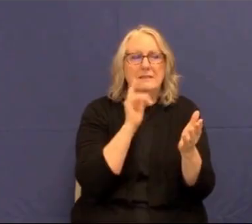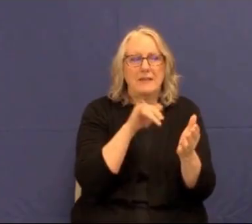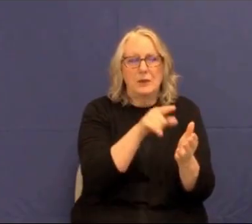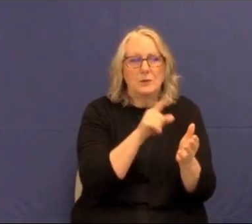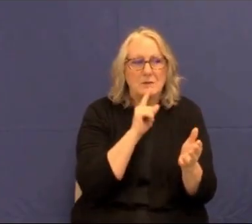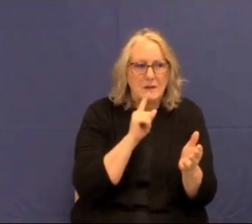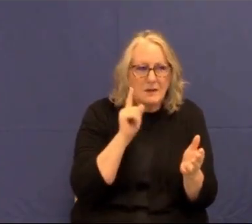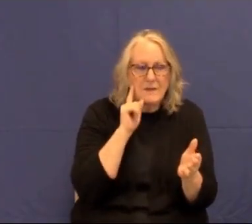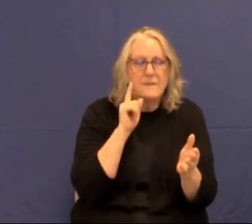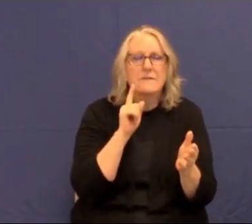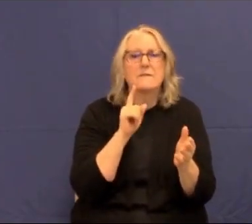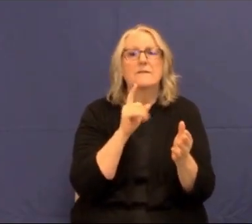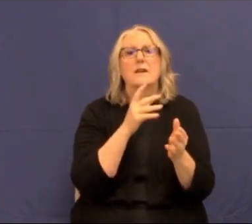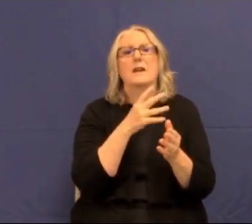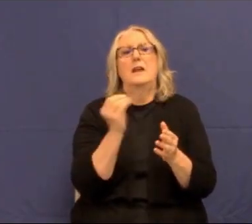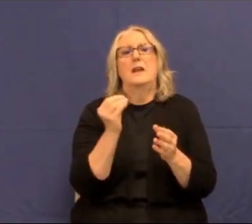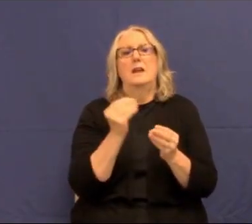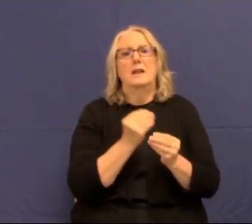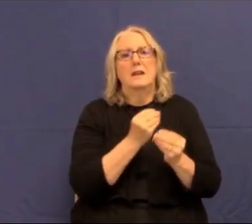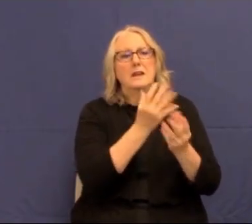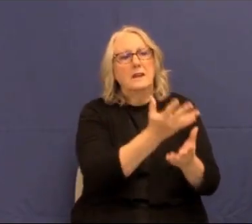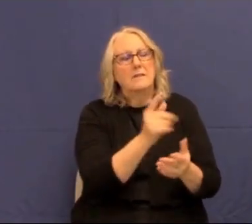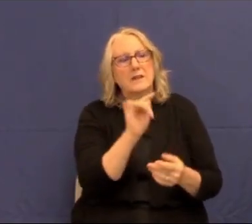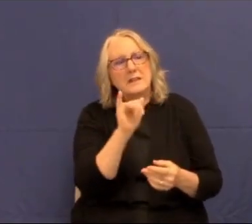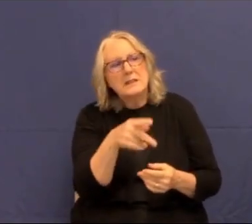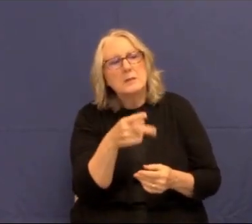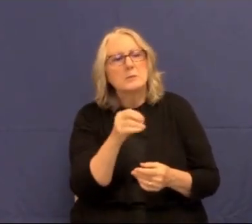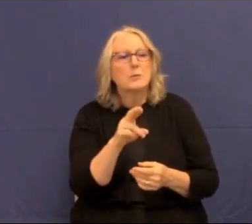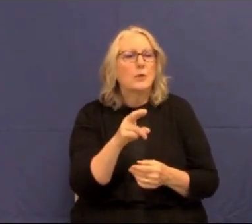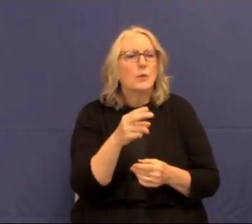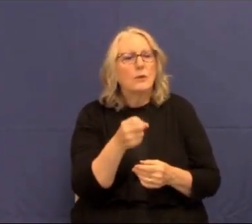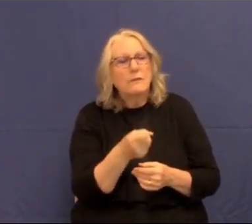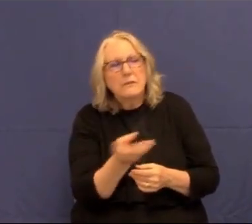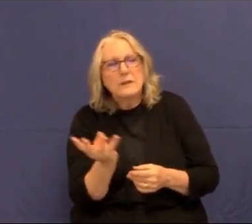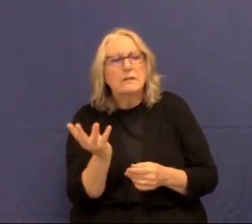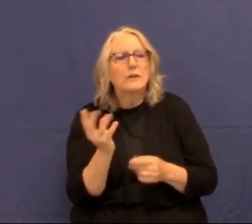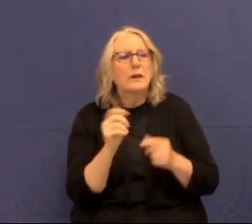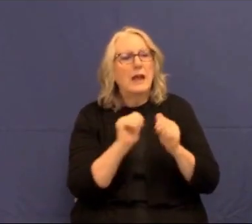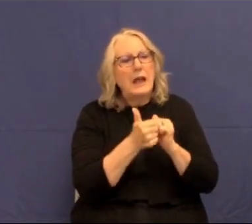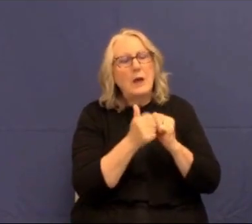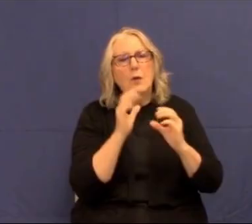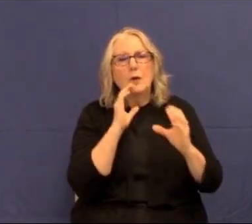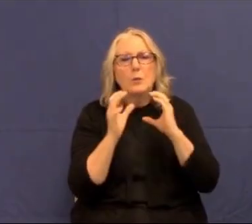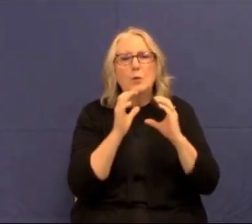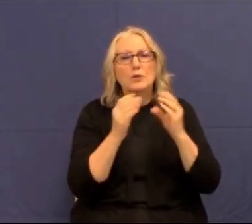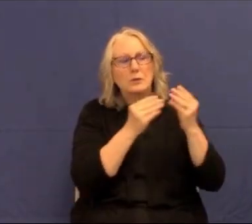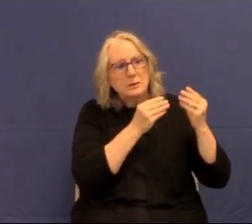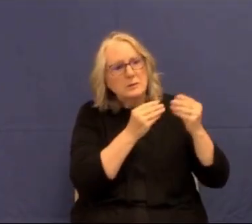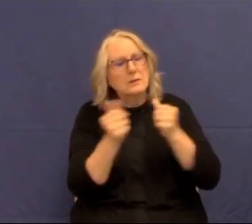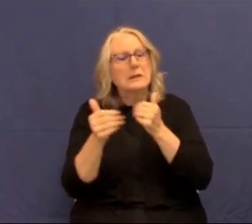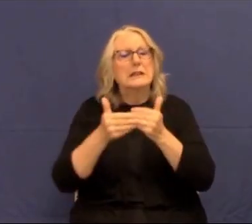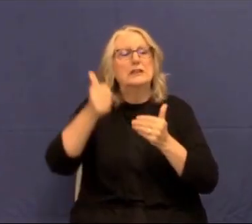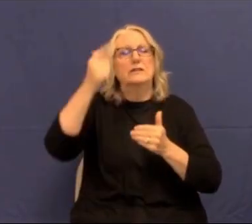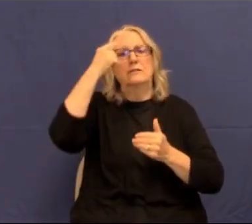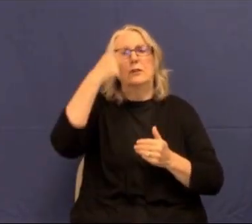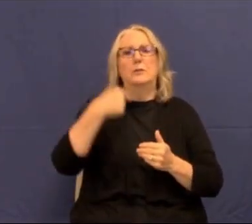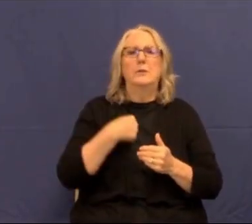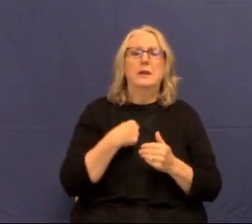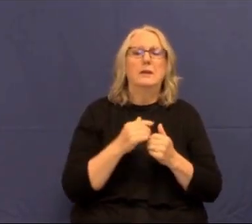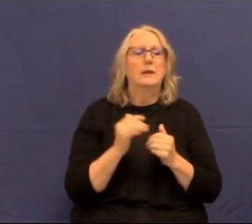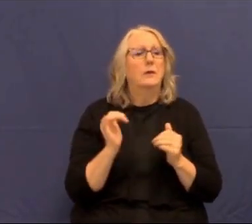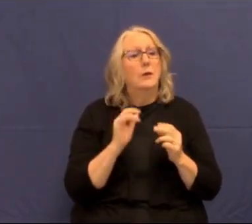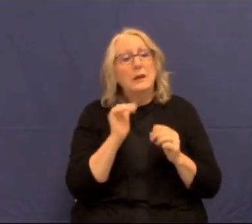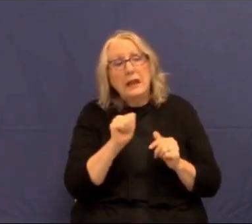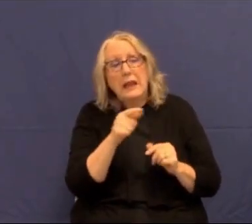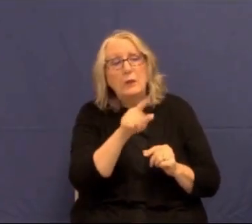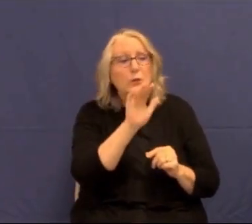know, the deafness that you have, and like at least give them a tip or two to at least make communication a little bit easier for you.